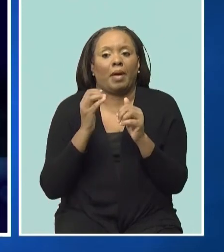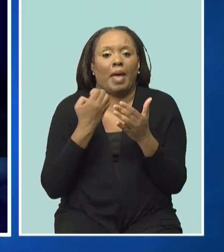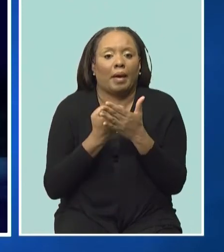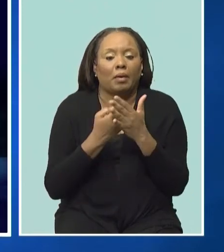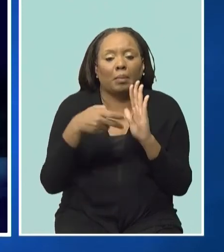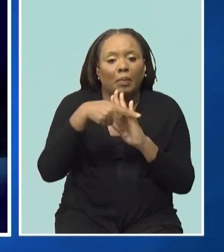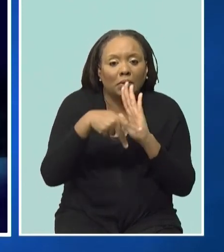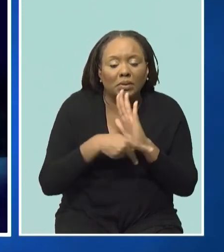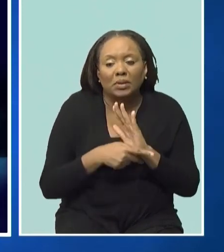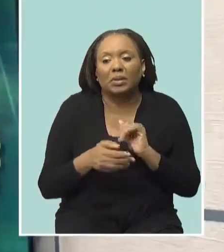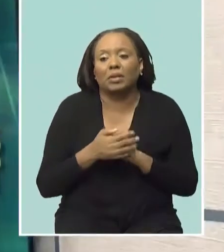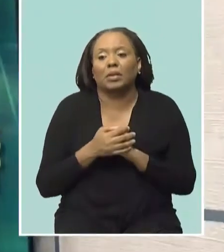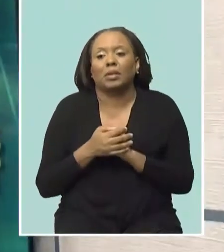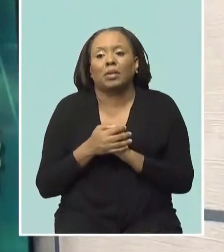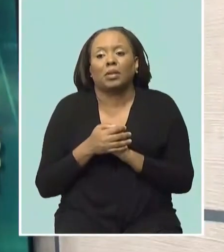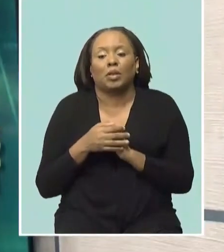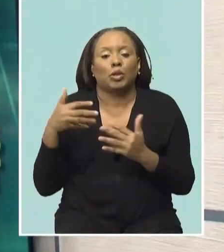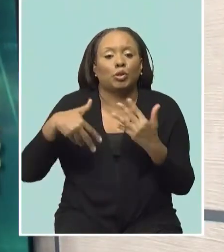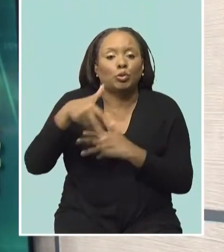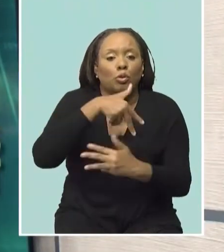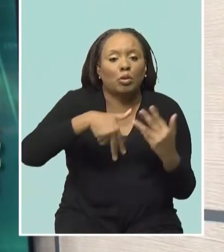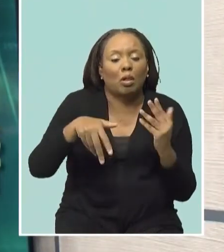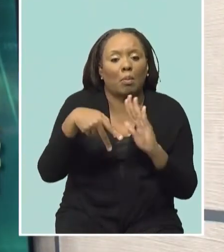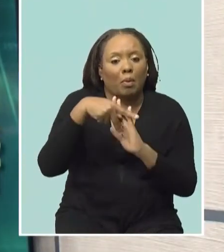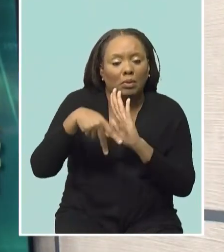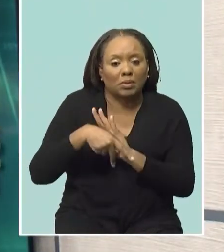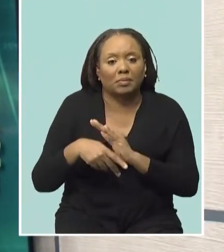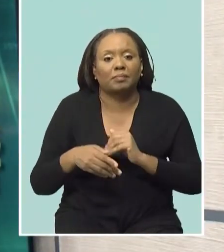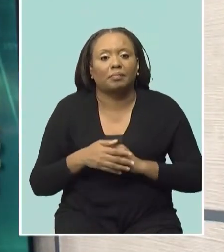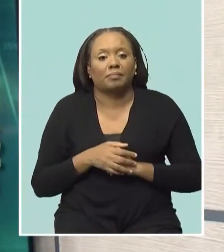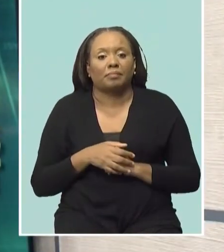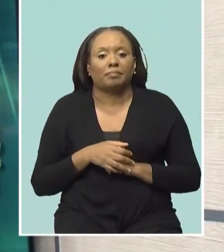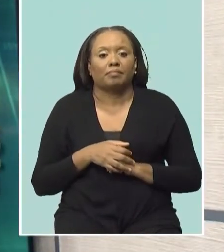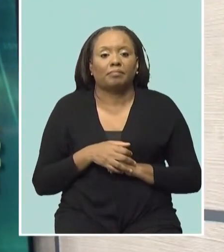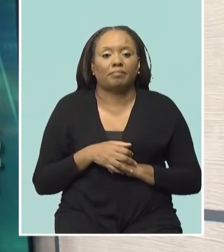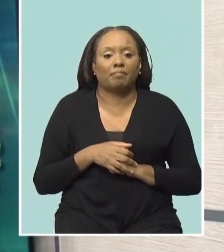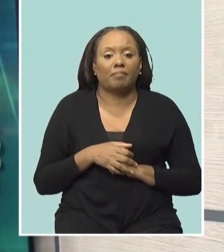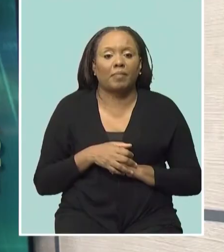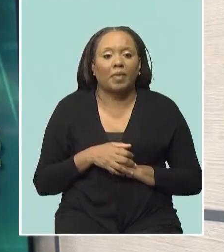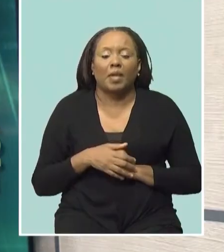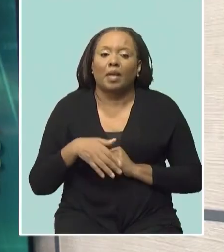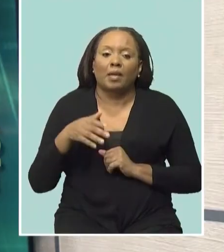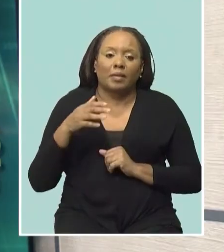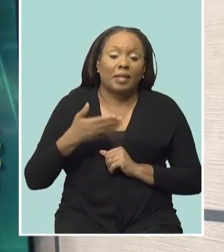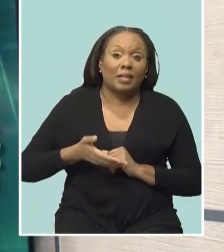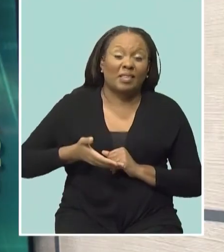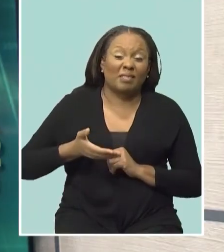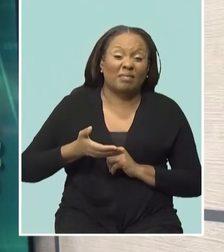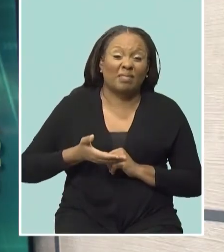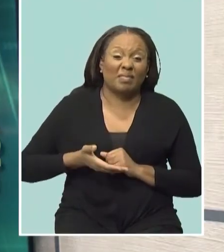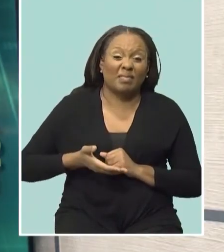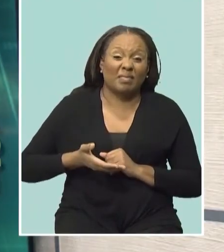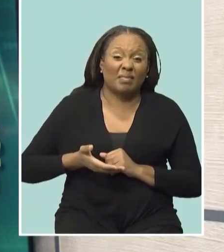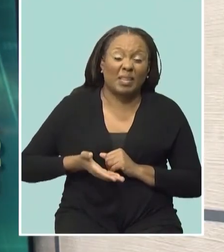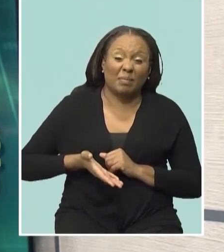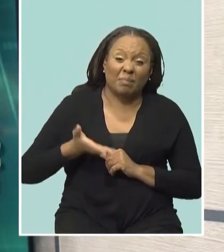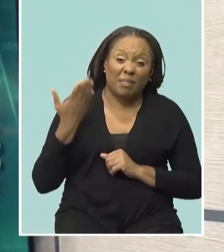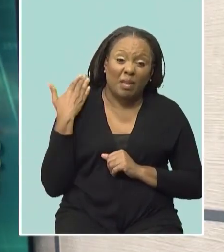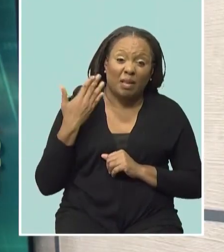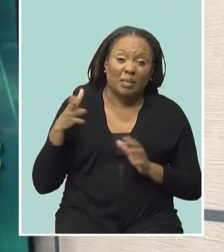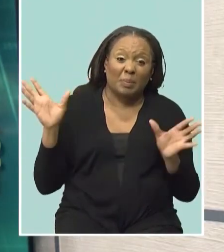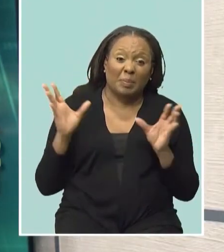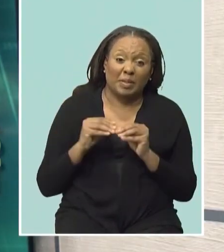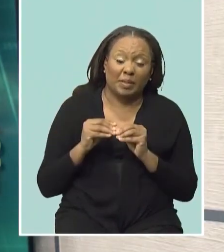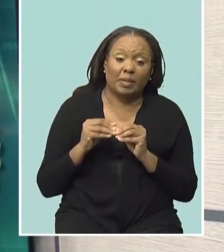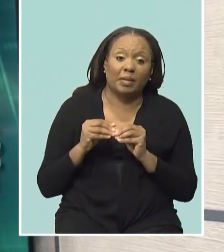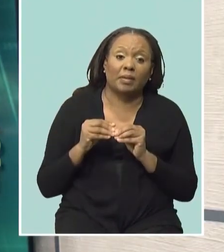policy, and so on. It will be the first in-person meeting since 2019, and the president said expectations